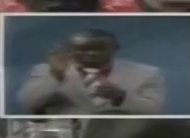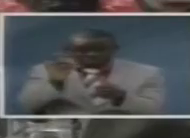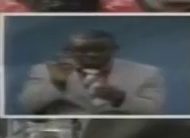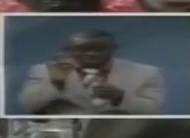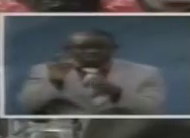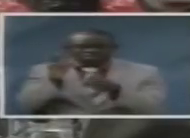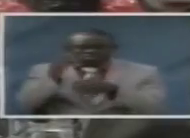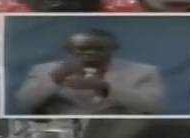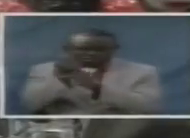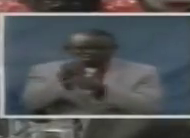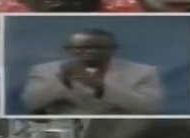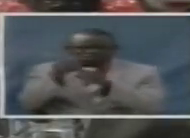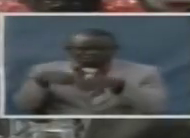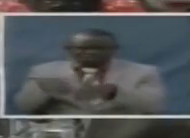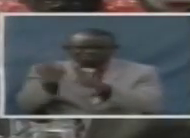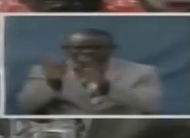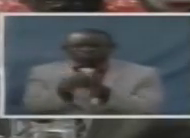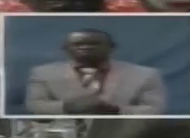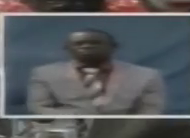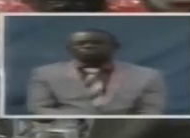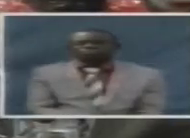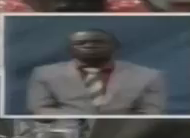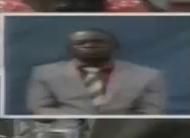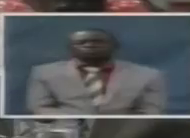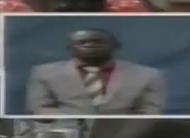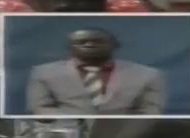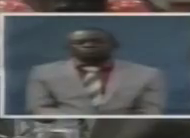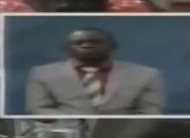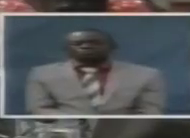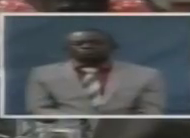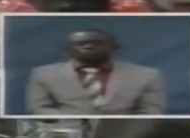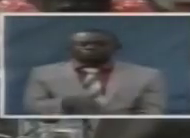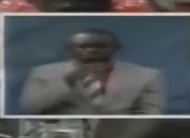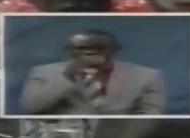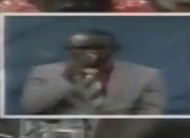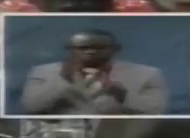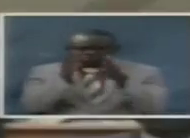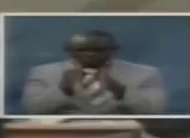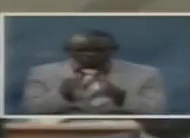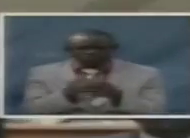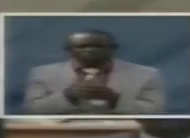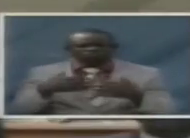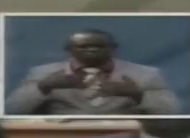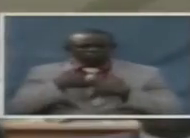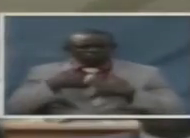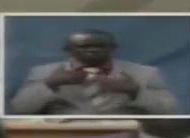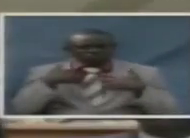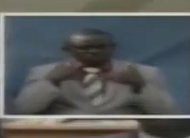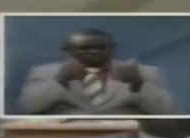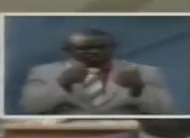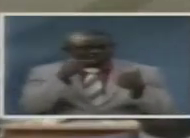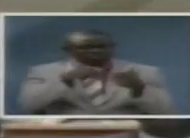at various stages of development. Mr. Speaker, in the area of animal health, government